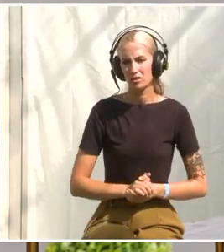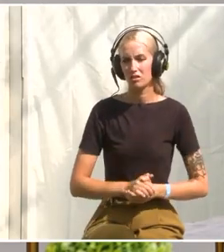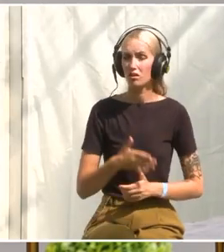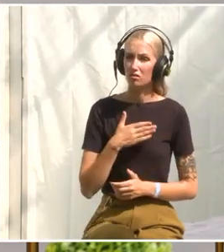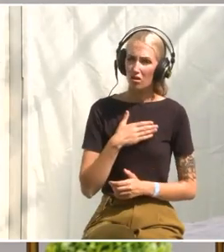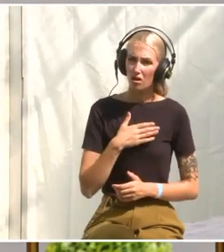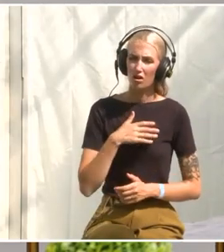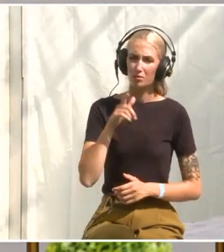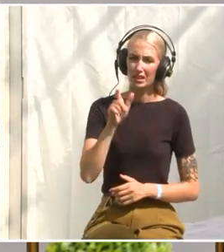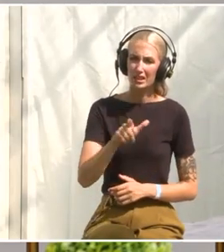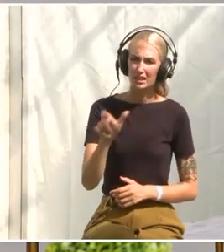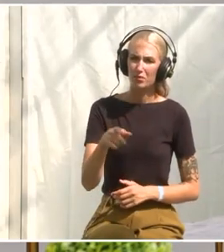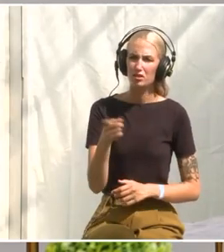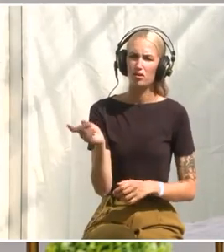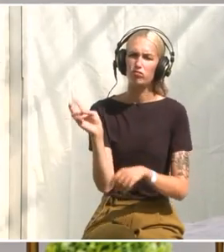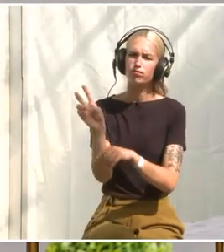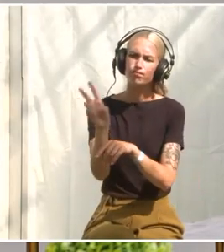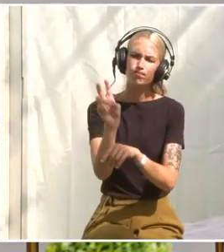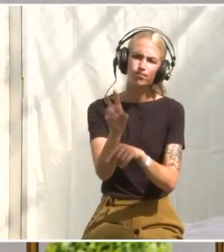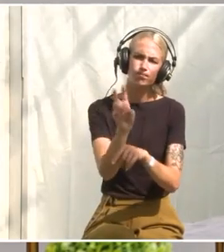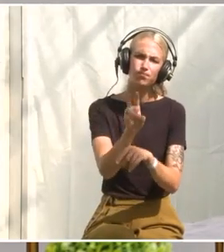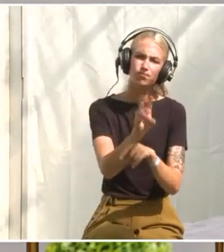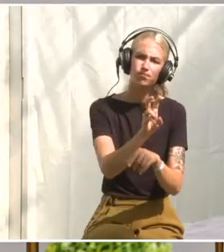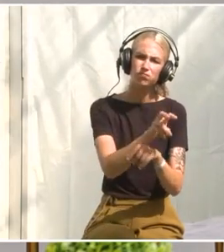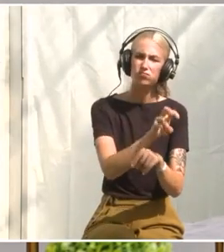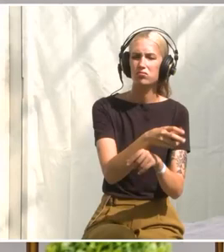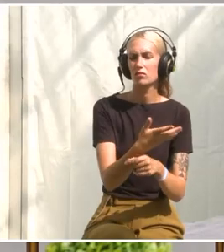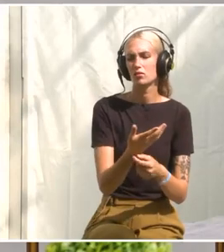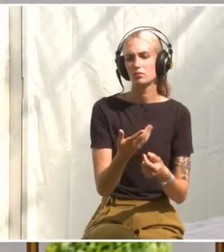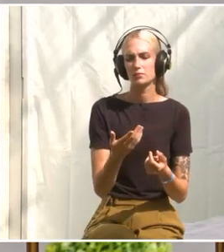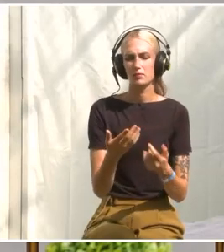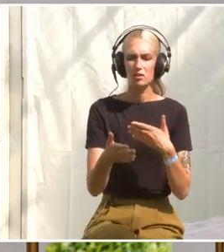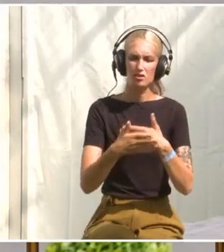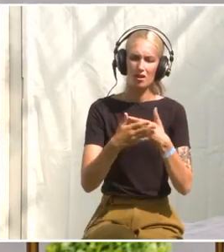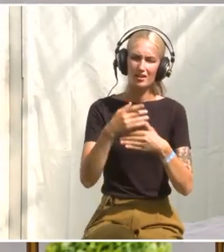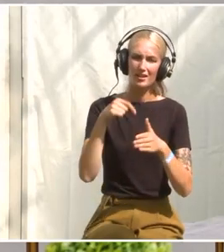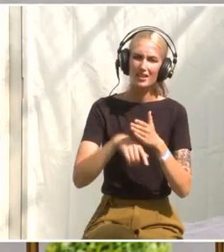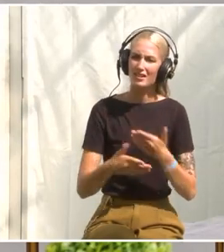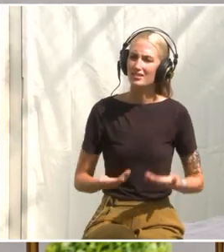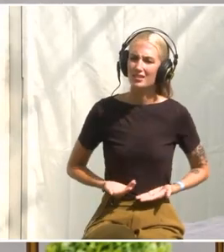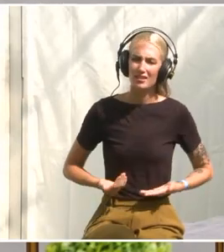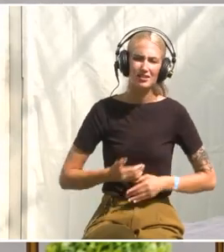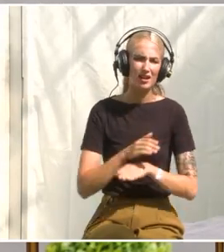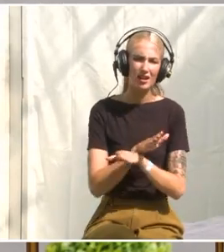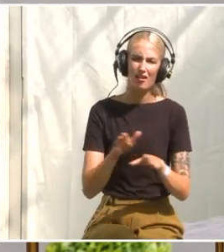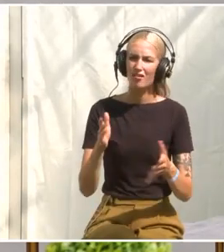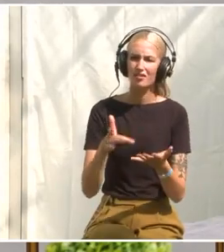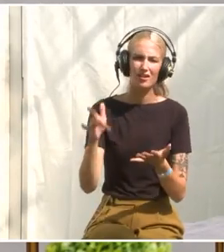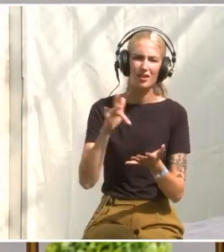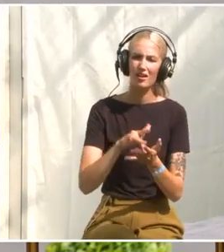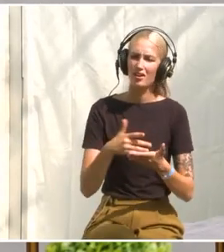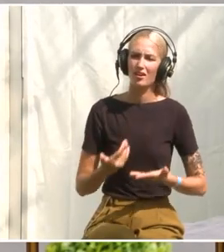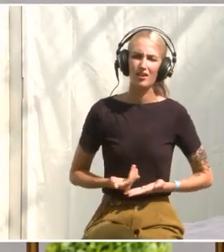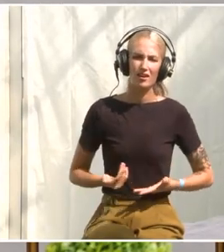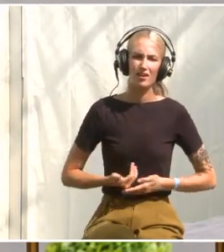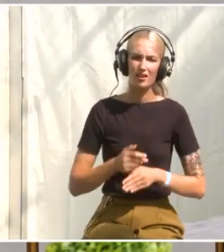this, that they are very mobile and they go everywhere and they don't live in the Tallinn city center, you can work in